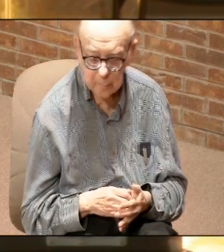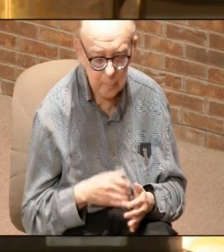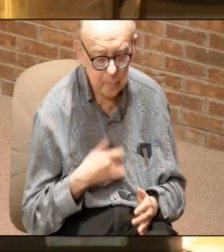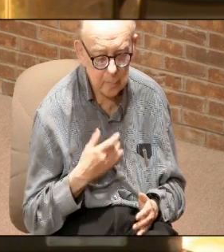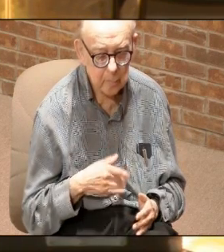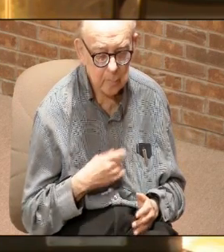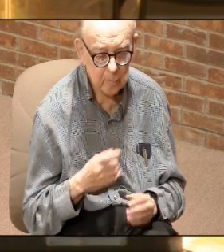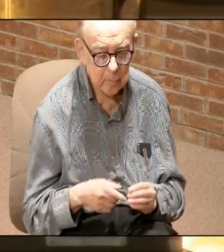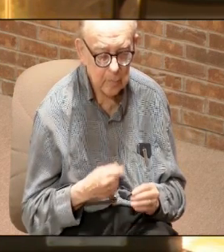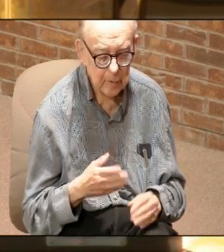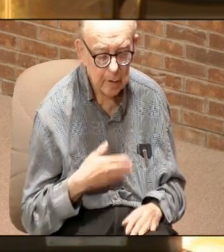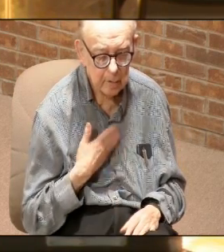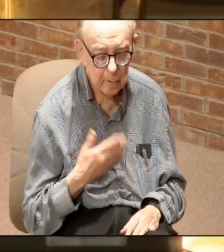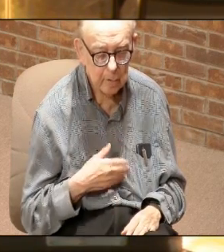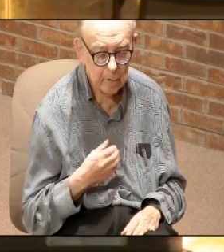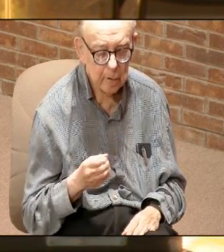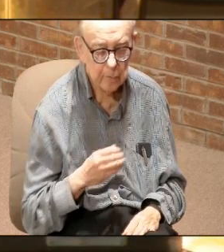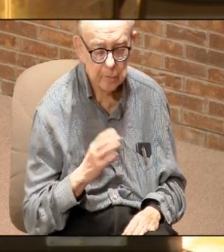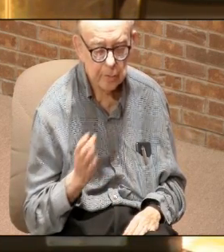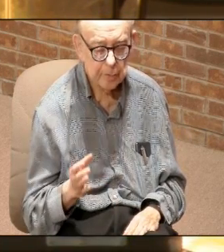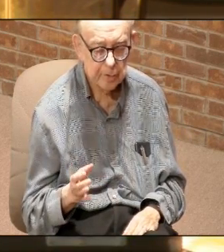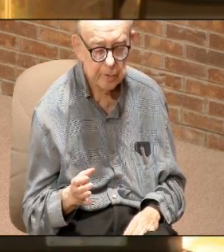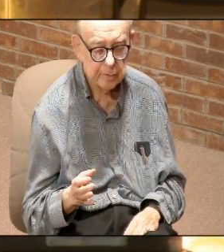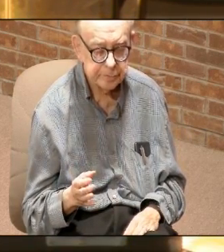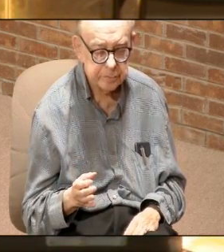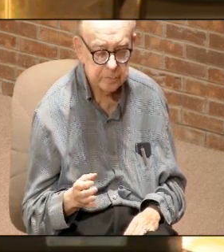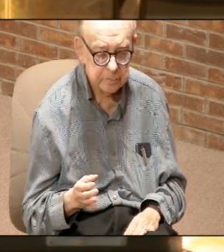feeling about the joy of Christmas